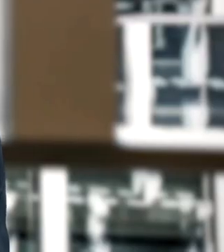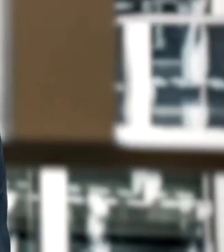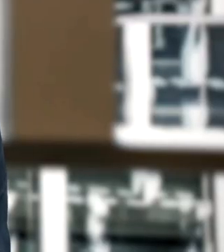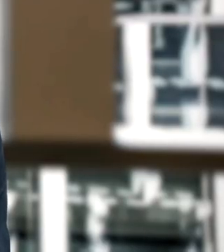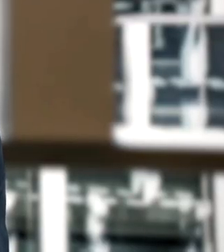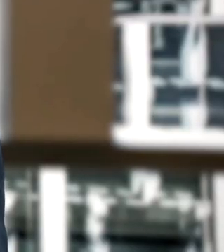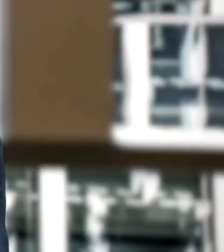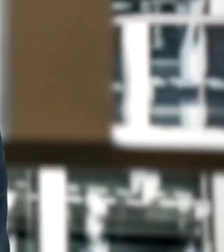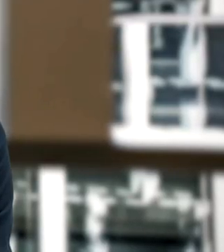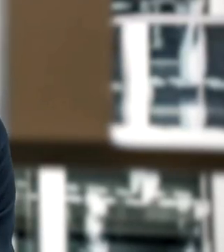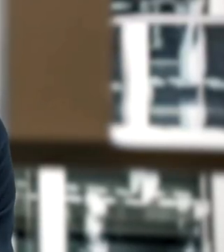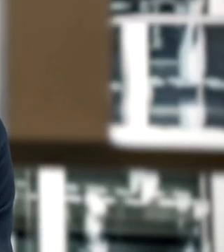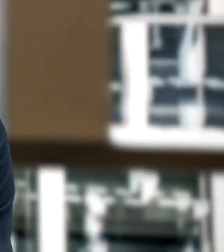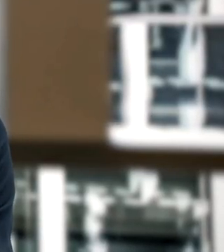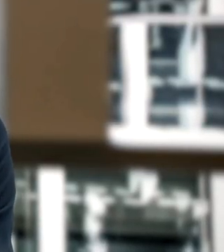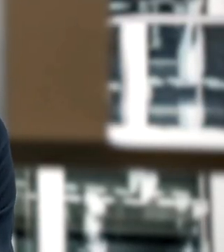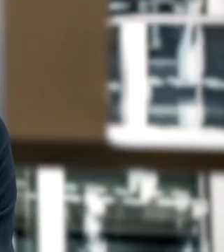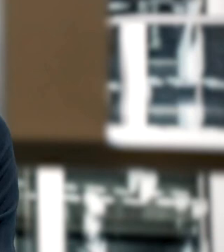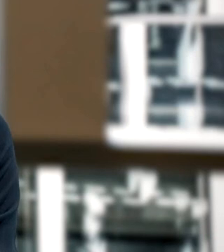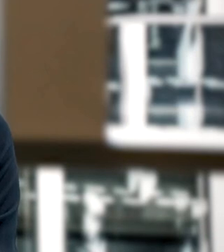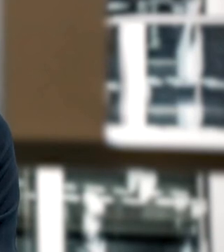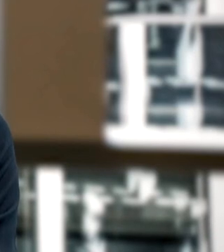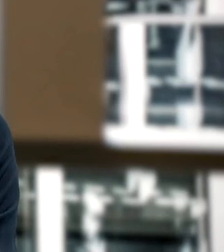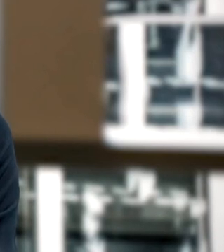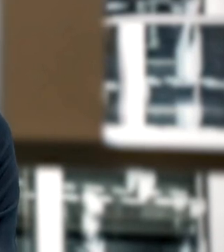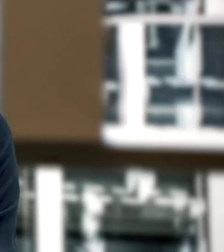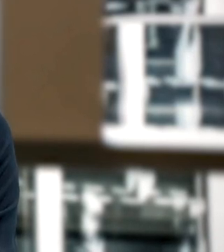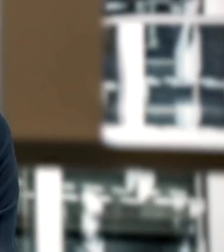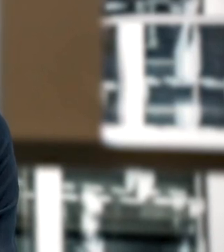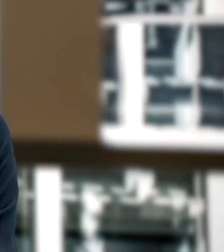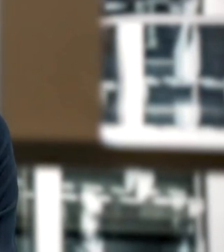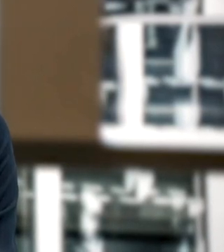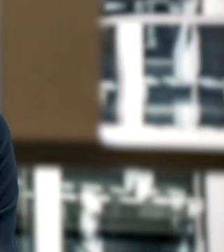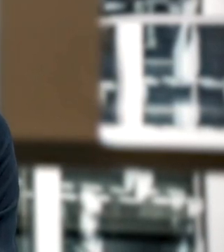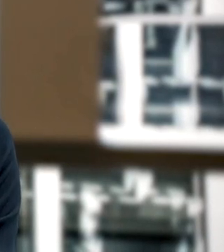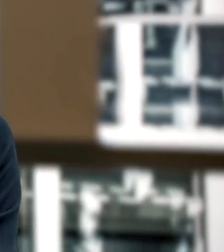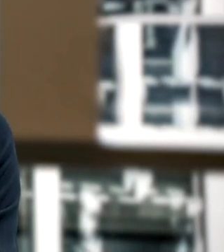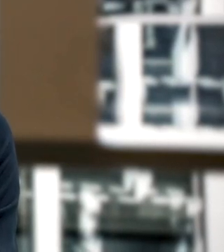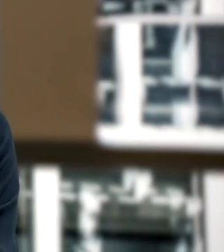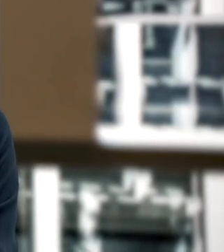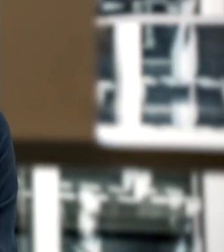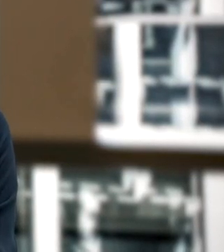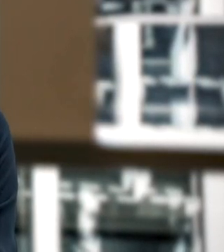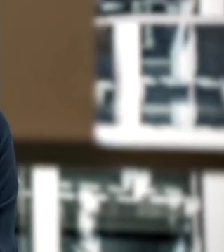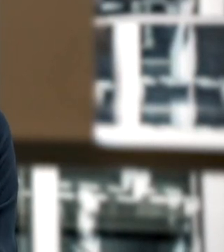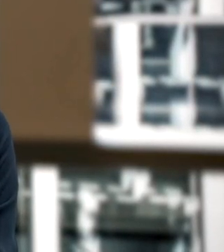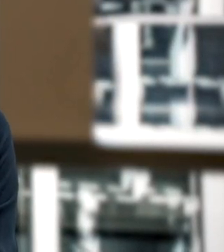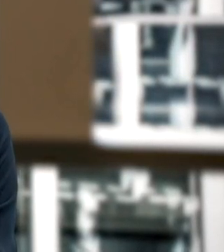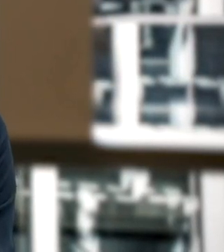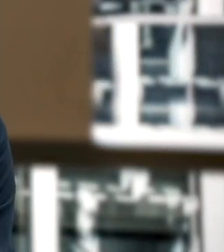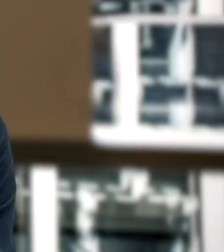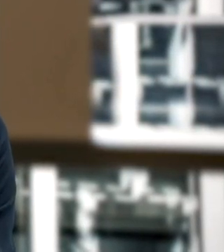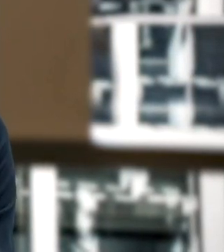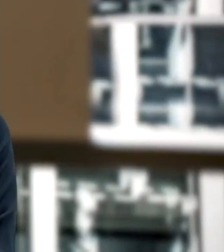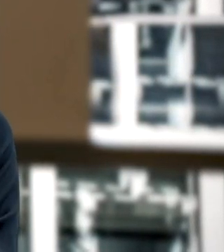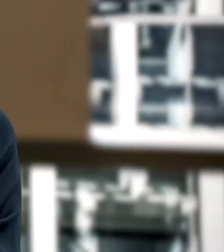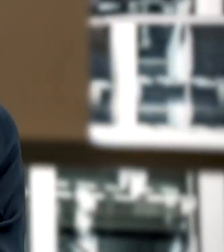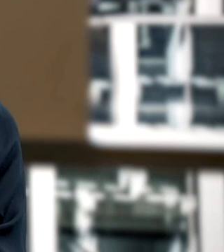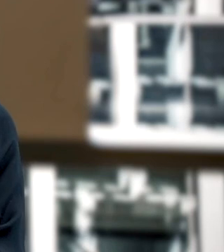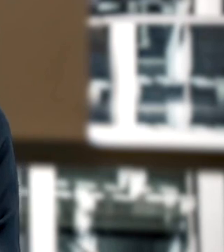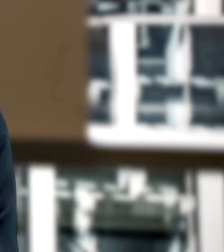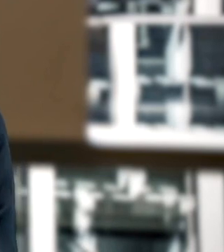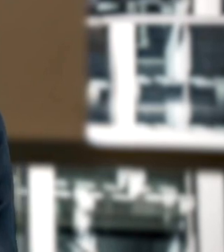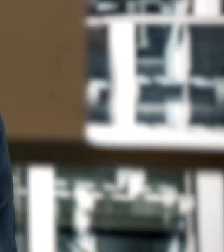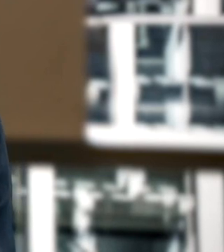large part of our program is occupied by detailed optional classes. PhD